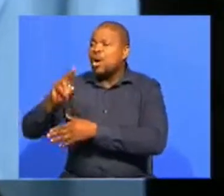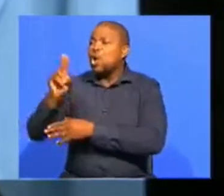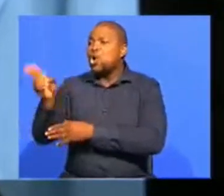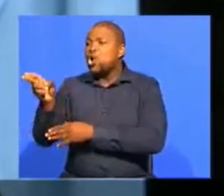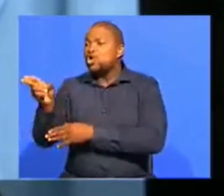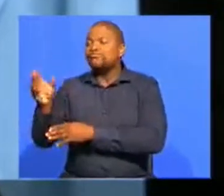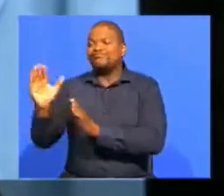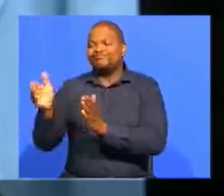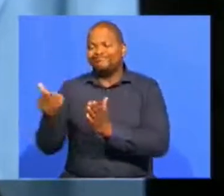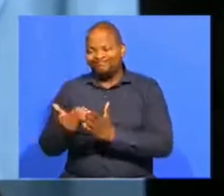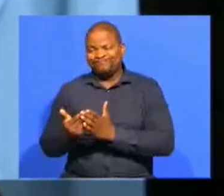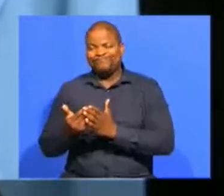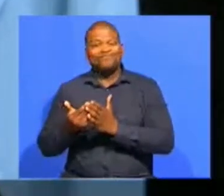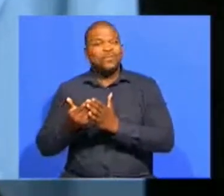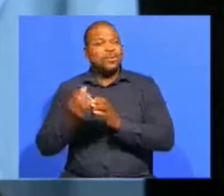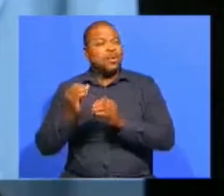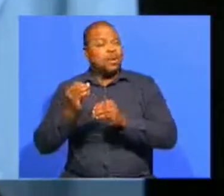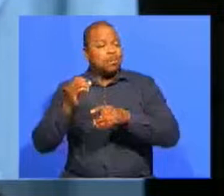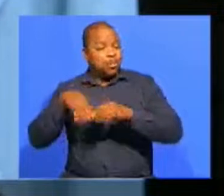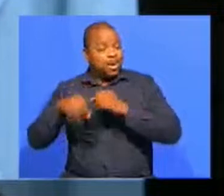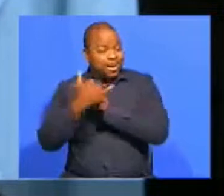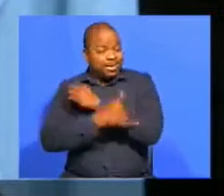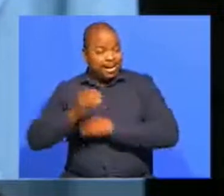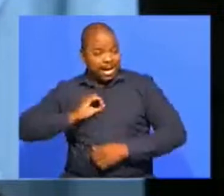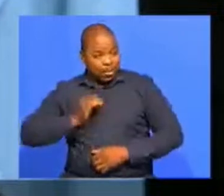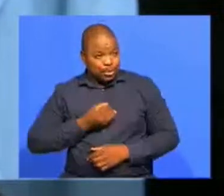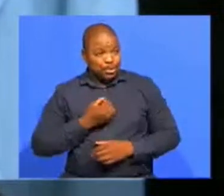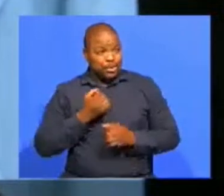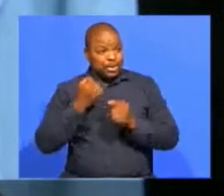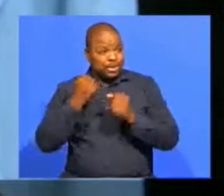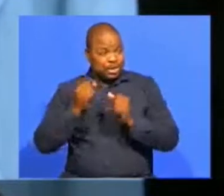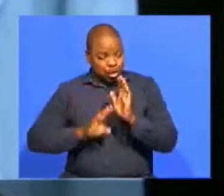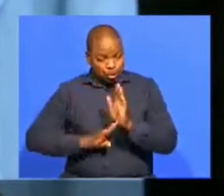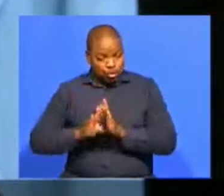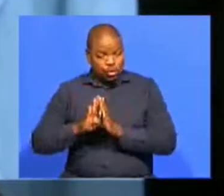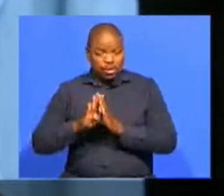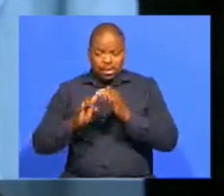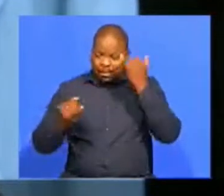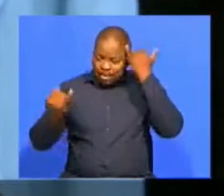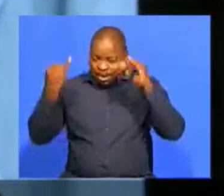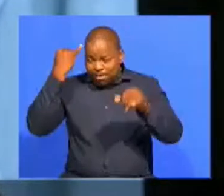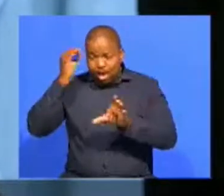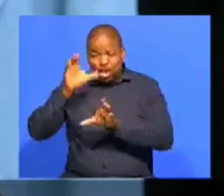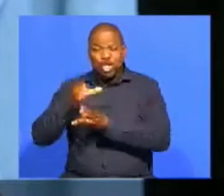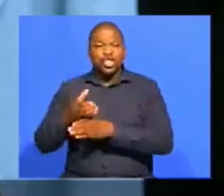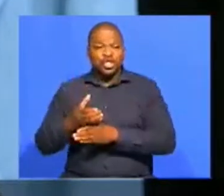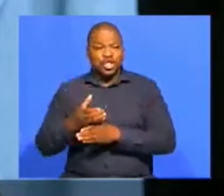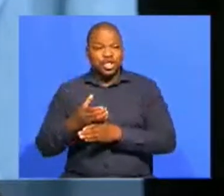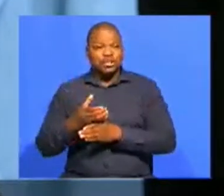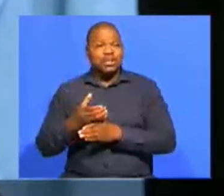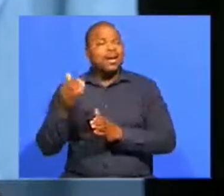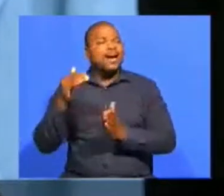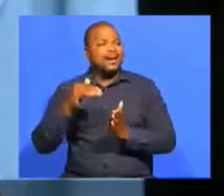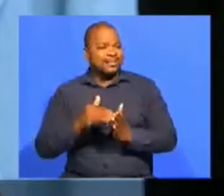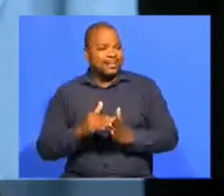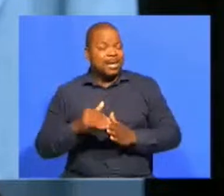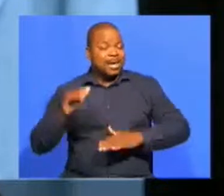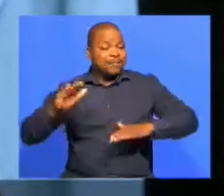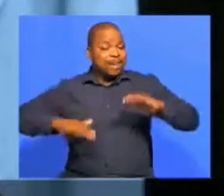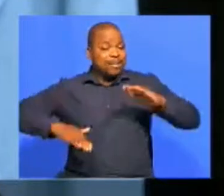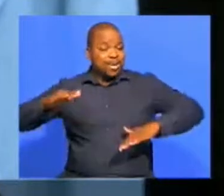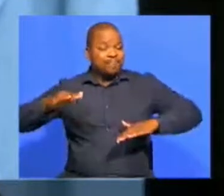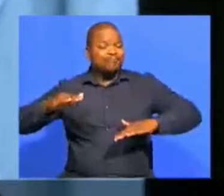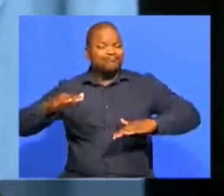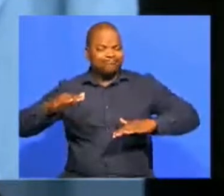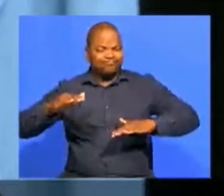exchange will undoubtedly enrich both our countries, fostering growth and innovation. Furthermore, the Bahamas